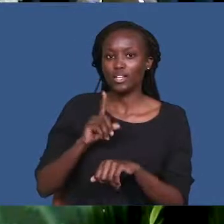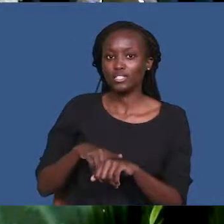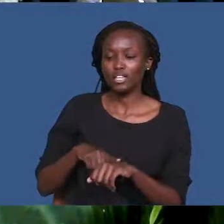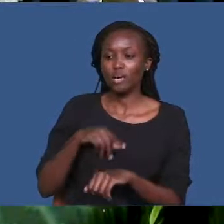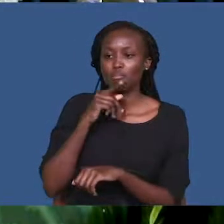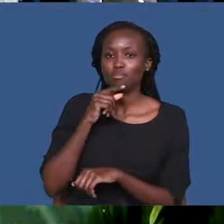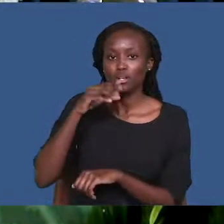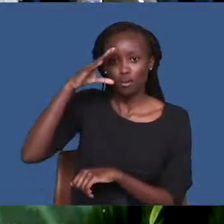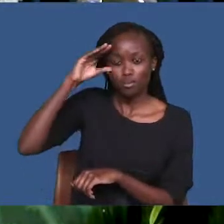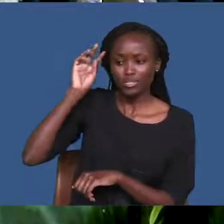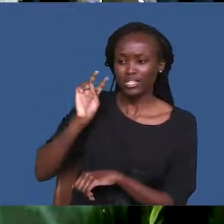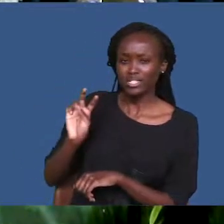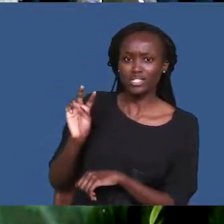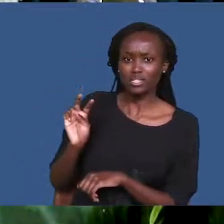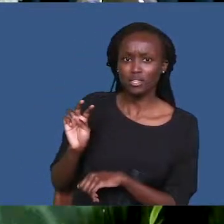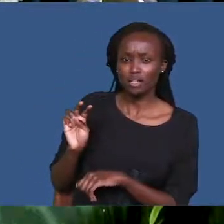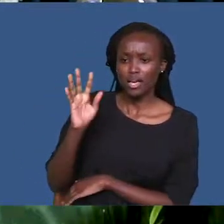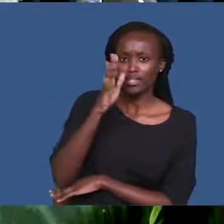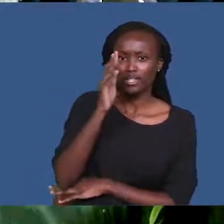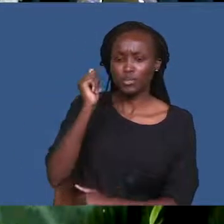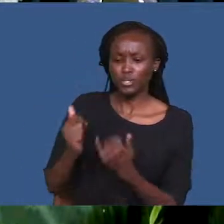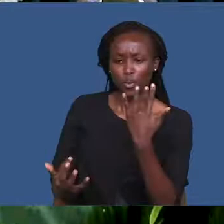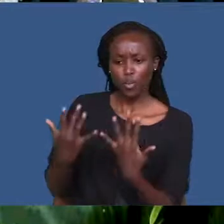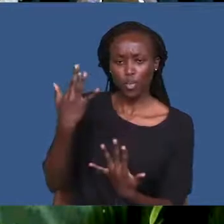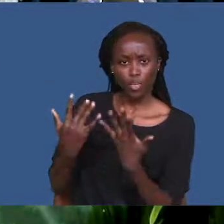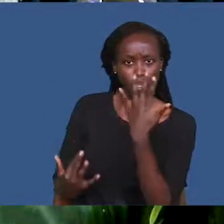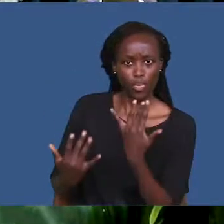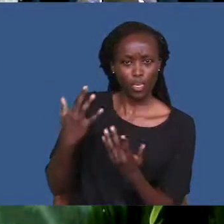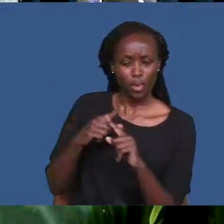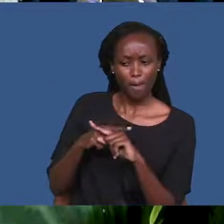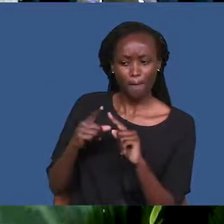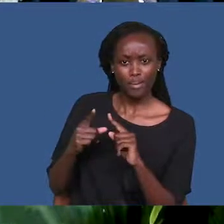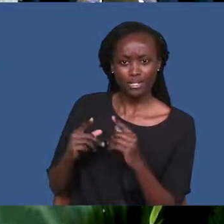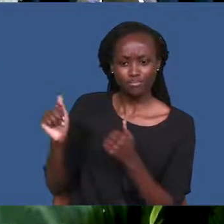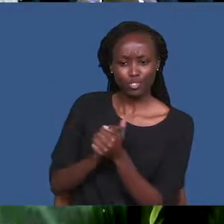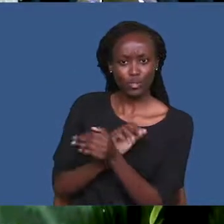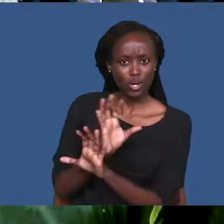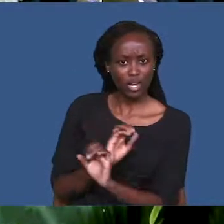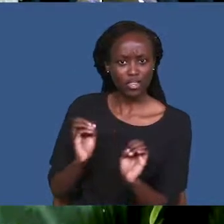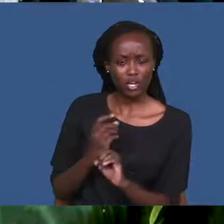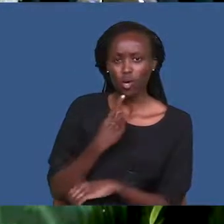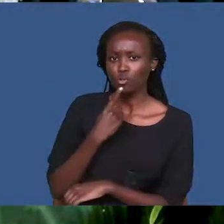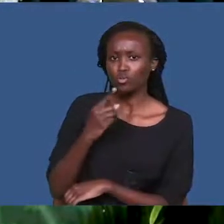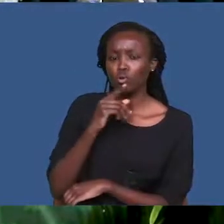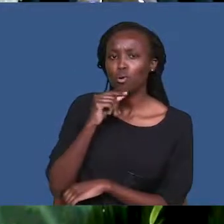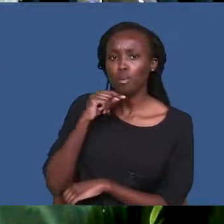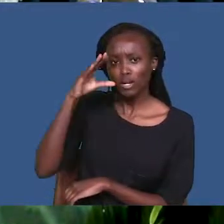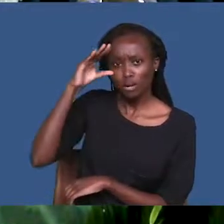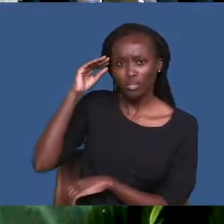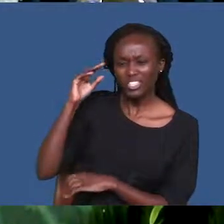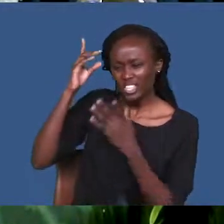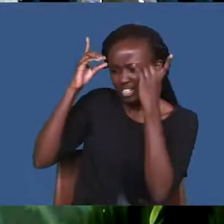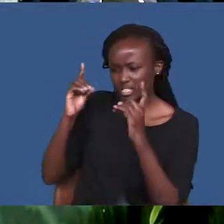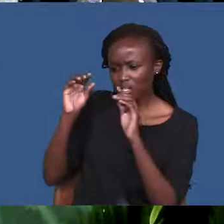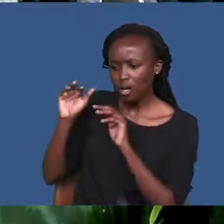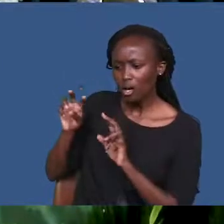a burning bush. He decides to get closer and see this extraordinary fire that was burning, yet it